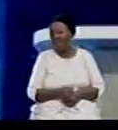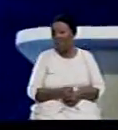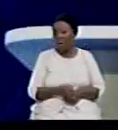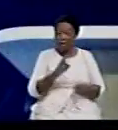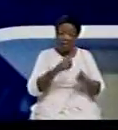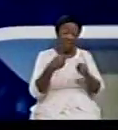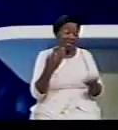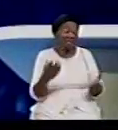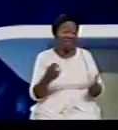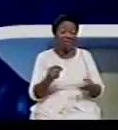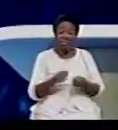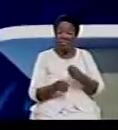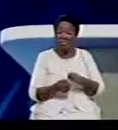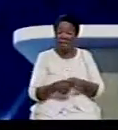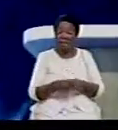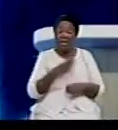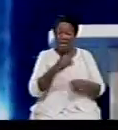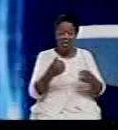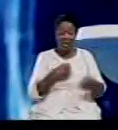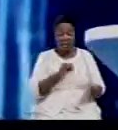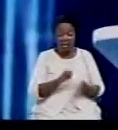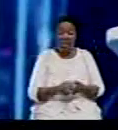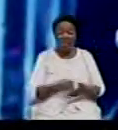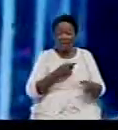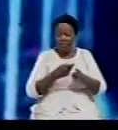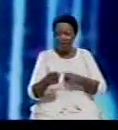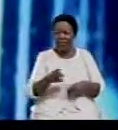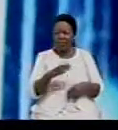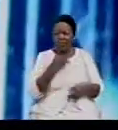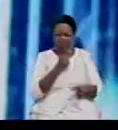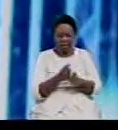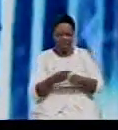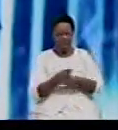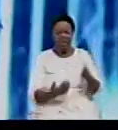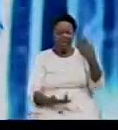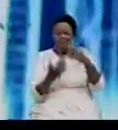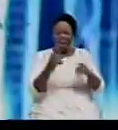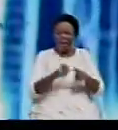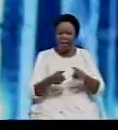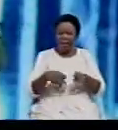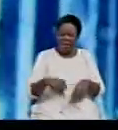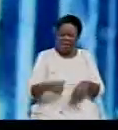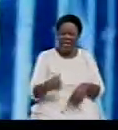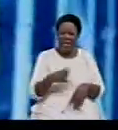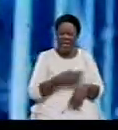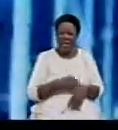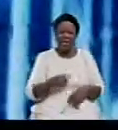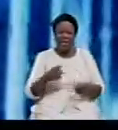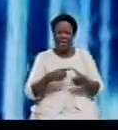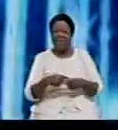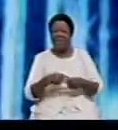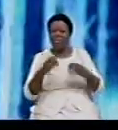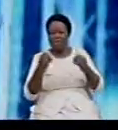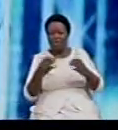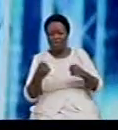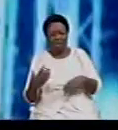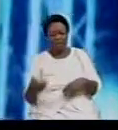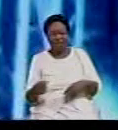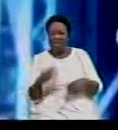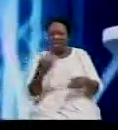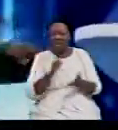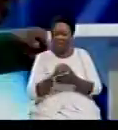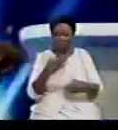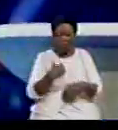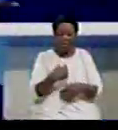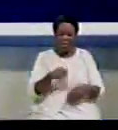cords binding him. There's some things holding him. There's some bandage blindfolding him. He said,